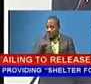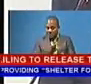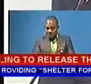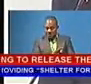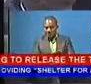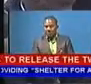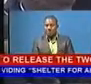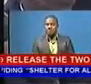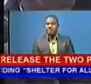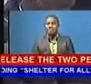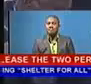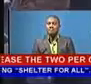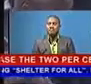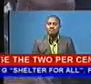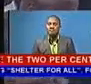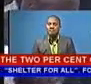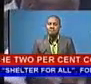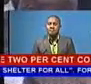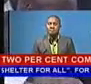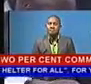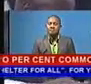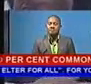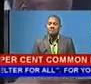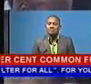Great to my Lord. We're grateful to your Lord too.